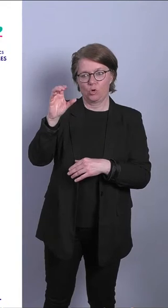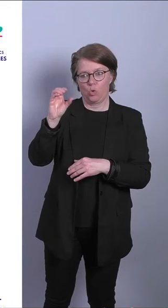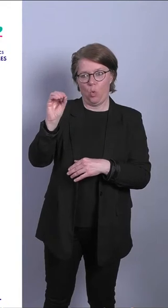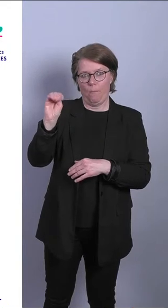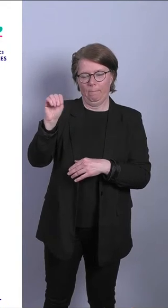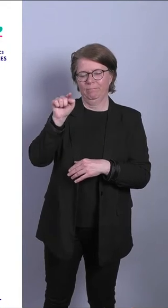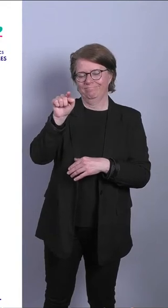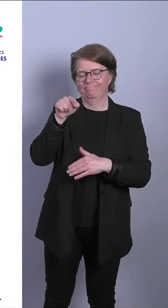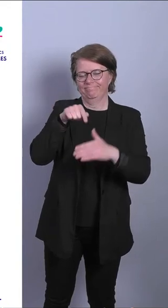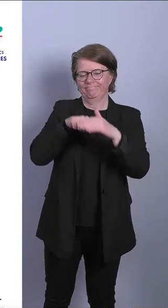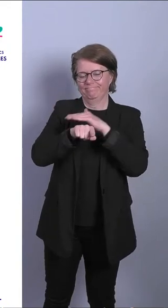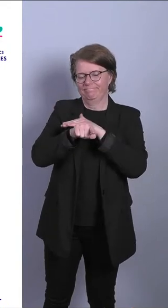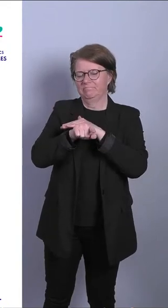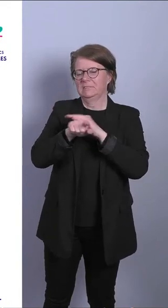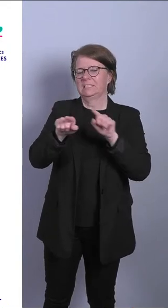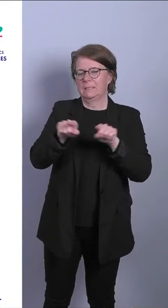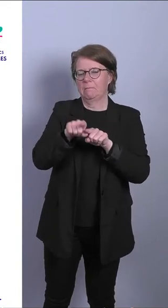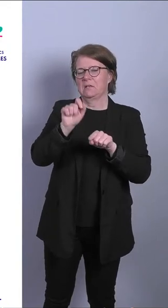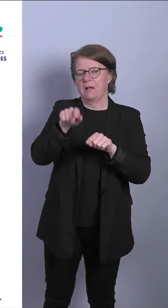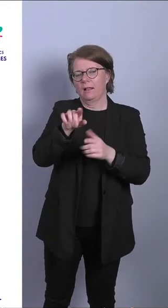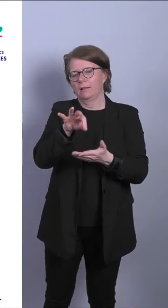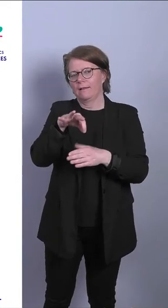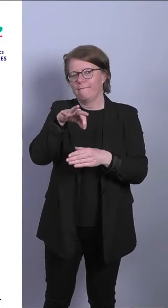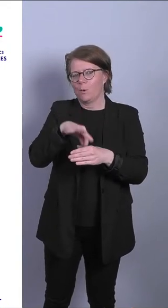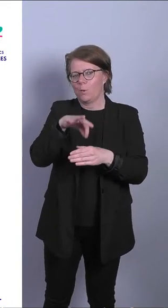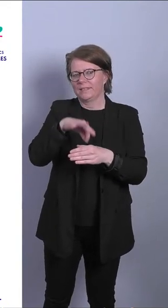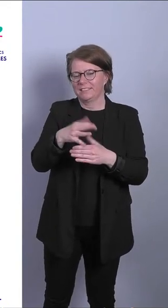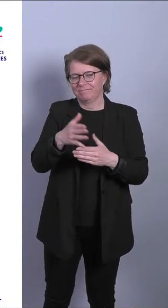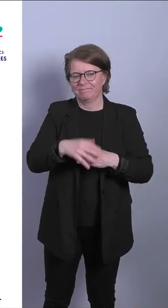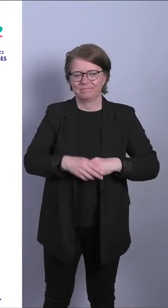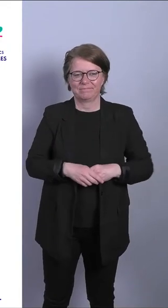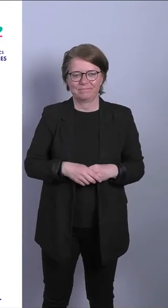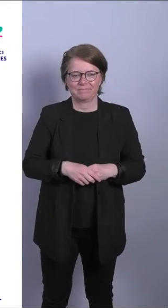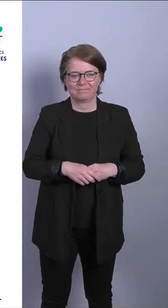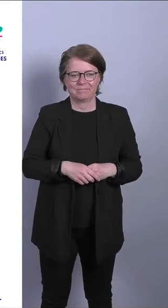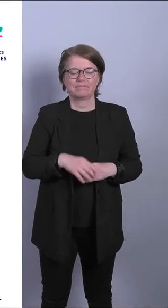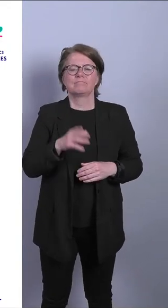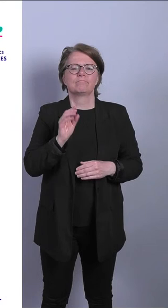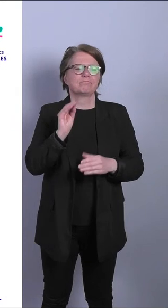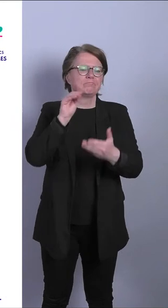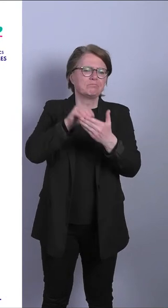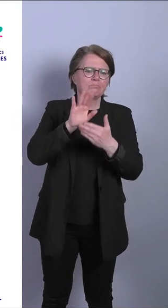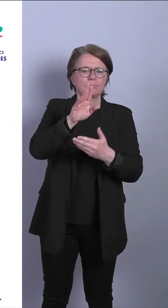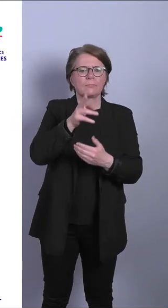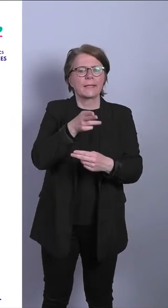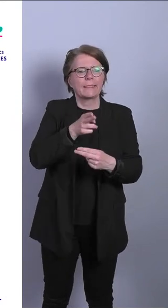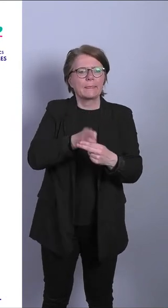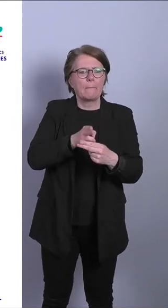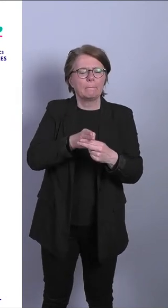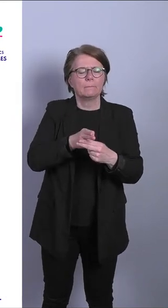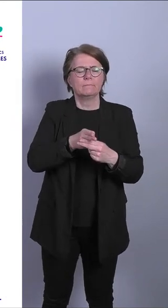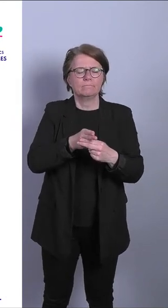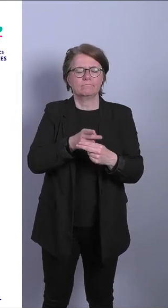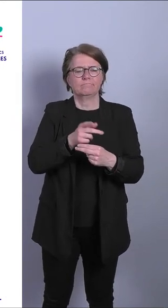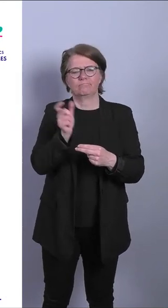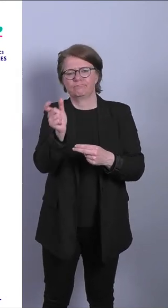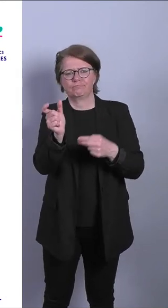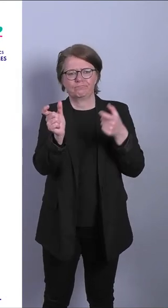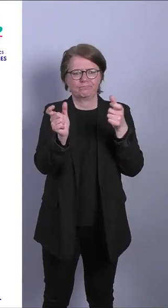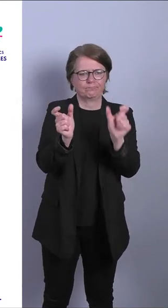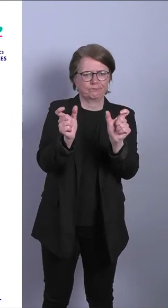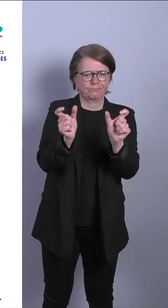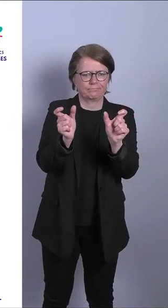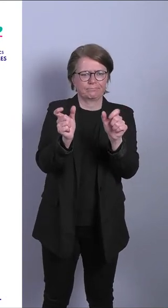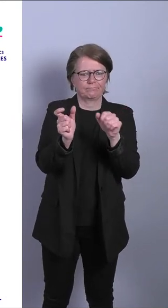So here you see that. And please also enter your first and last names so that the volunteer